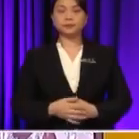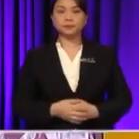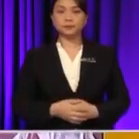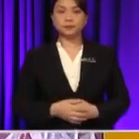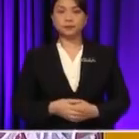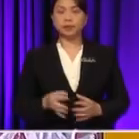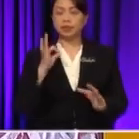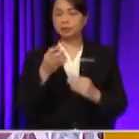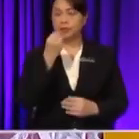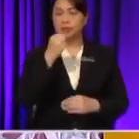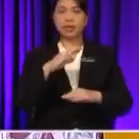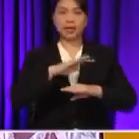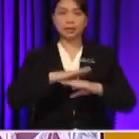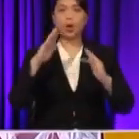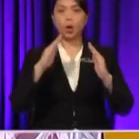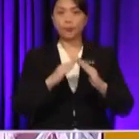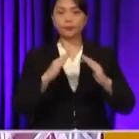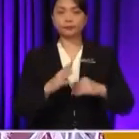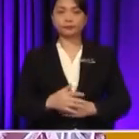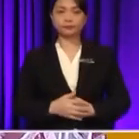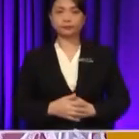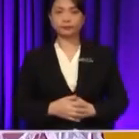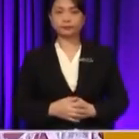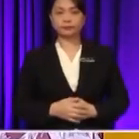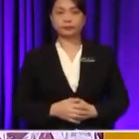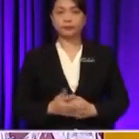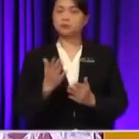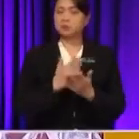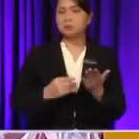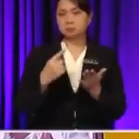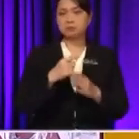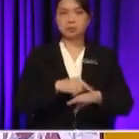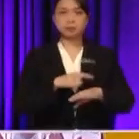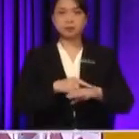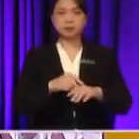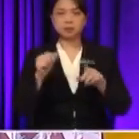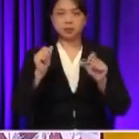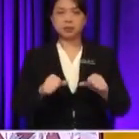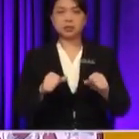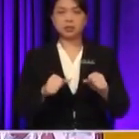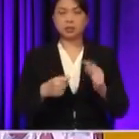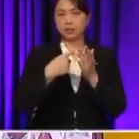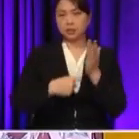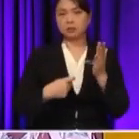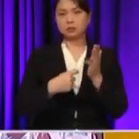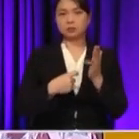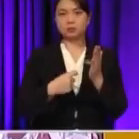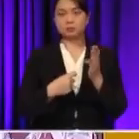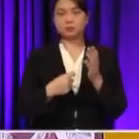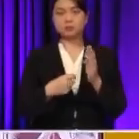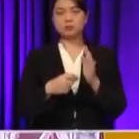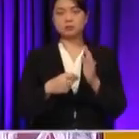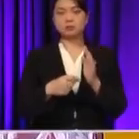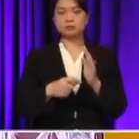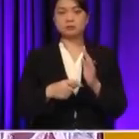by eating at home. It is quite true because sometimes I think eating outside can cost you more, a